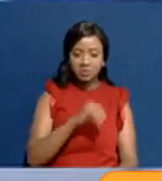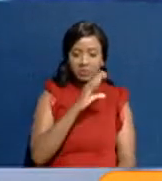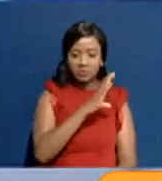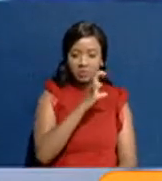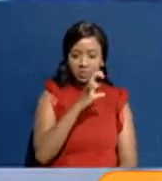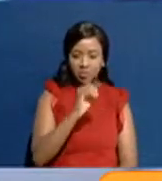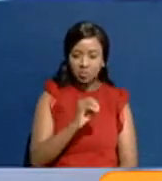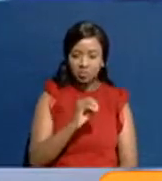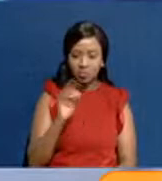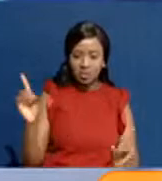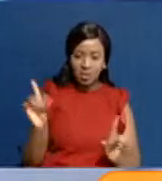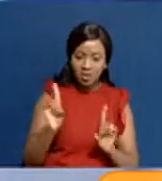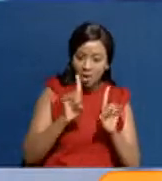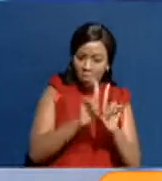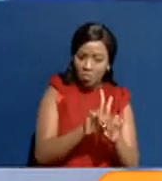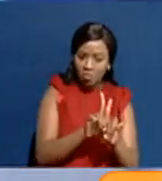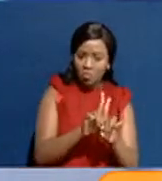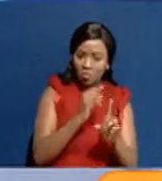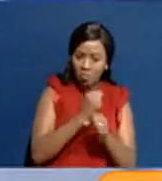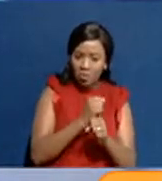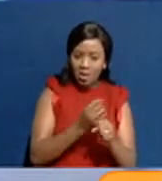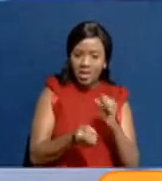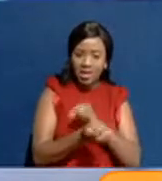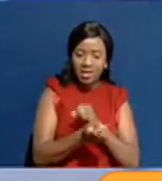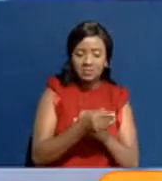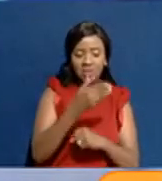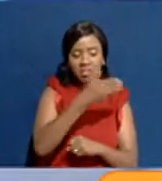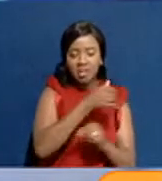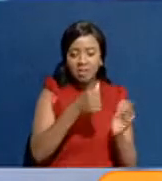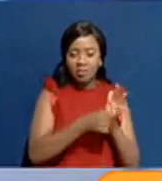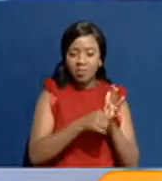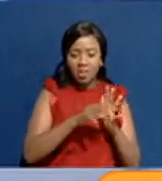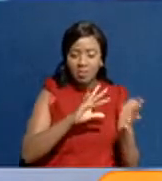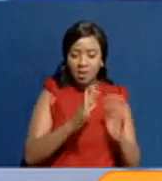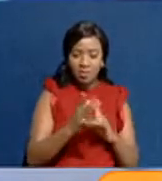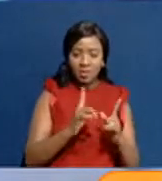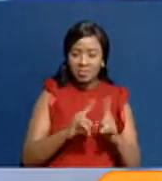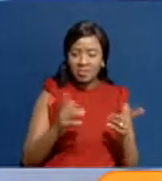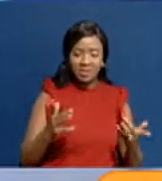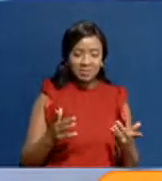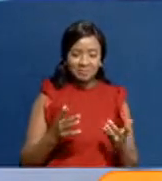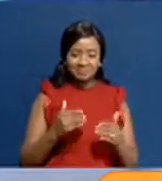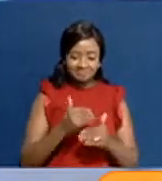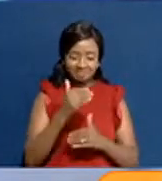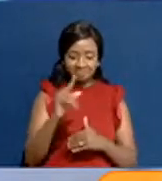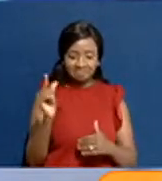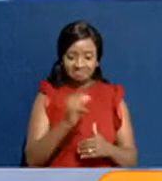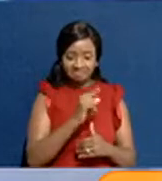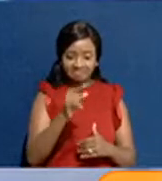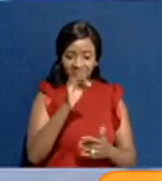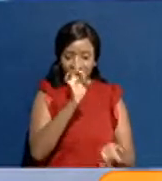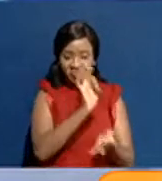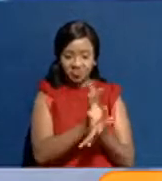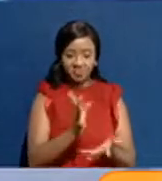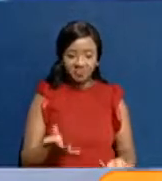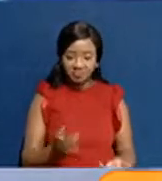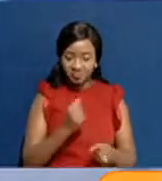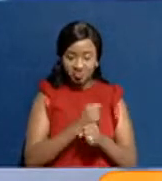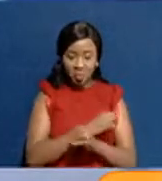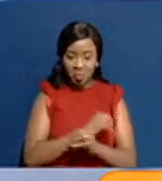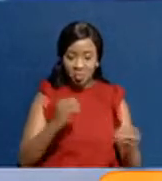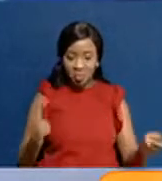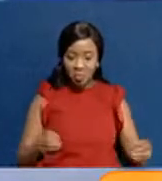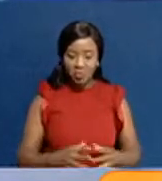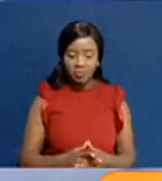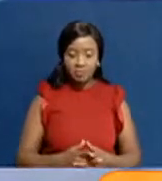KEMSA to come and explain what's going on. But then that changes. I mean, a few days later, you don't have a job. And of course,